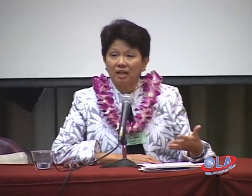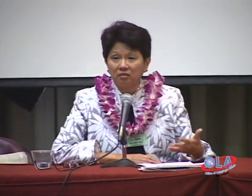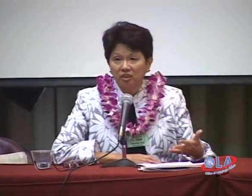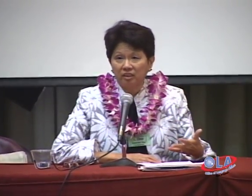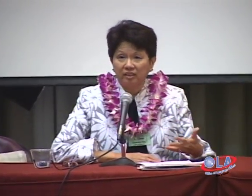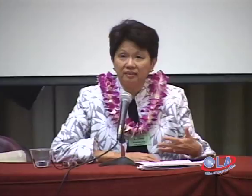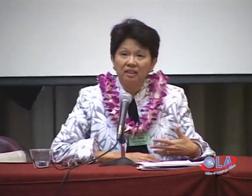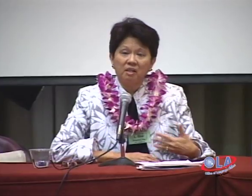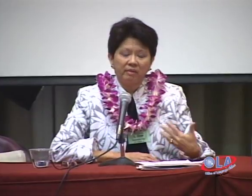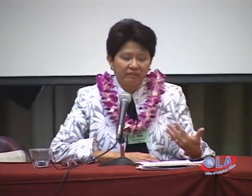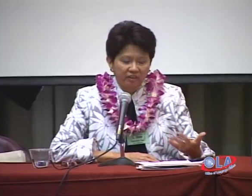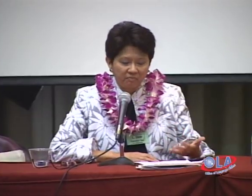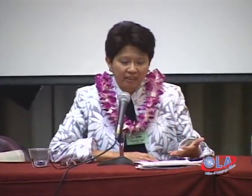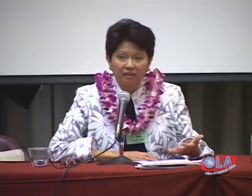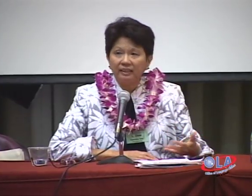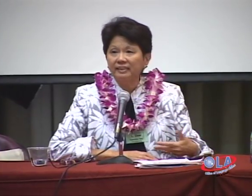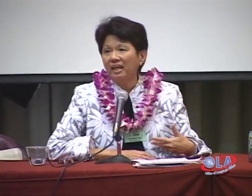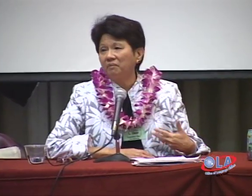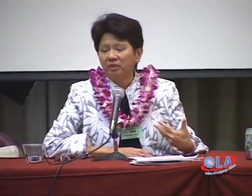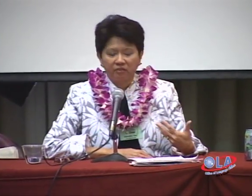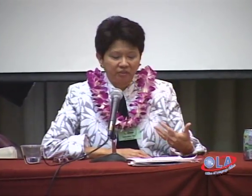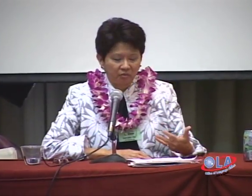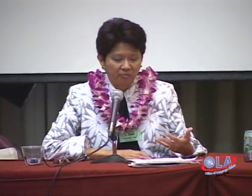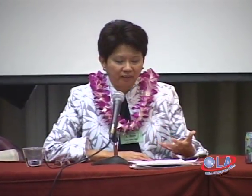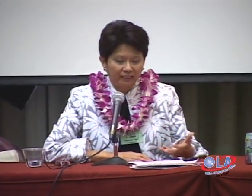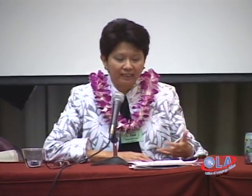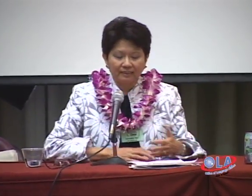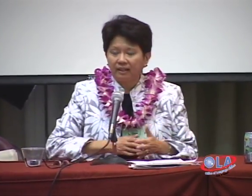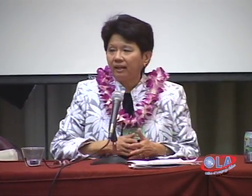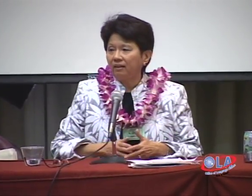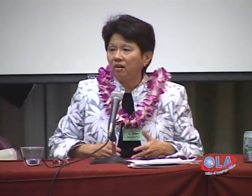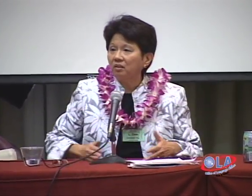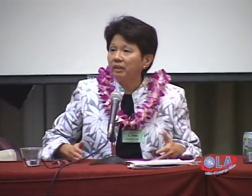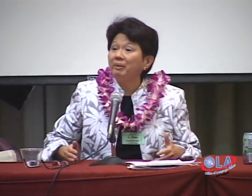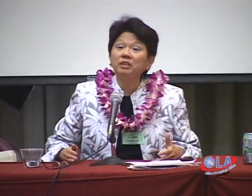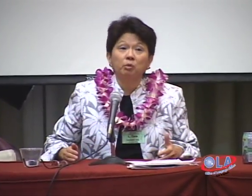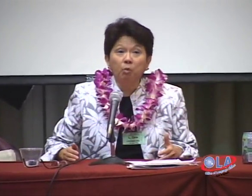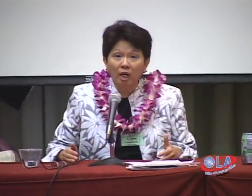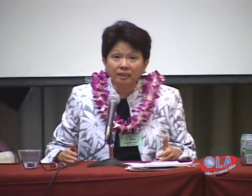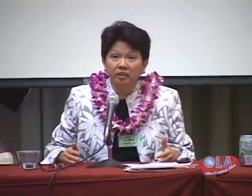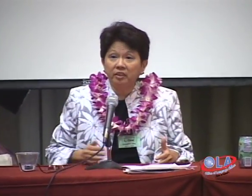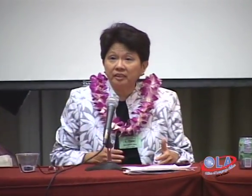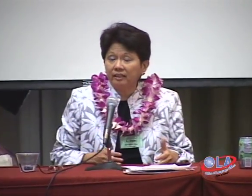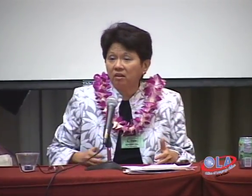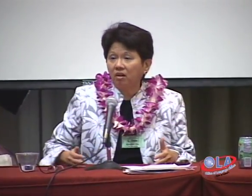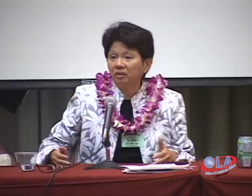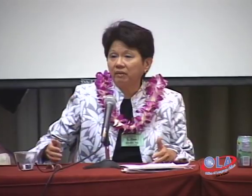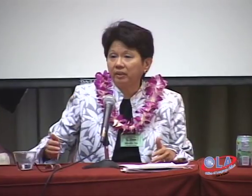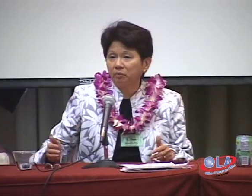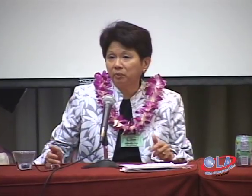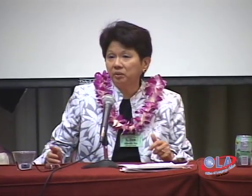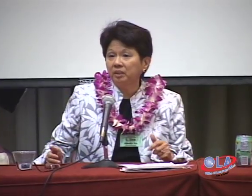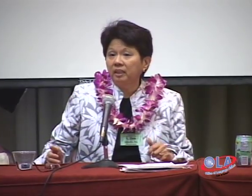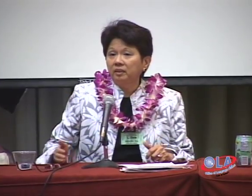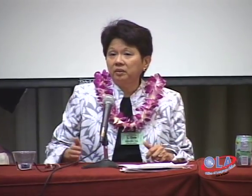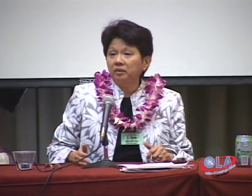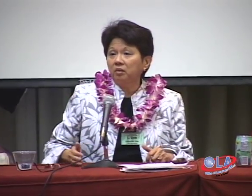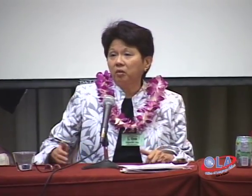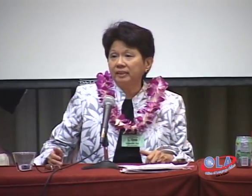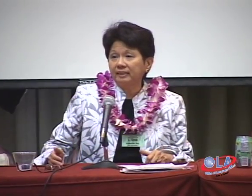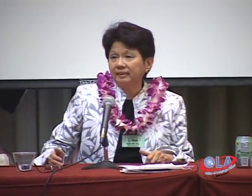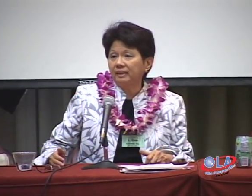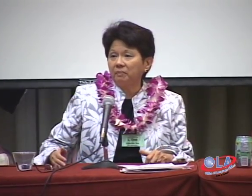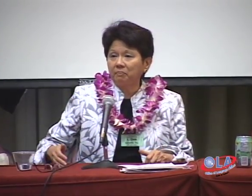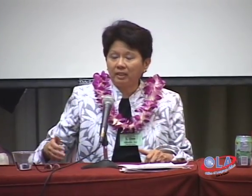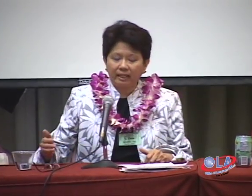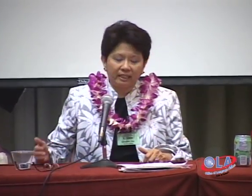with counselors, meeting for the medical exam, interviews with police, and all the way meetings with prosecutors, and then all the way through to the